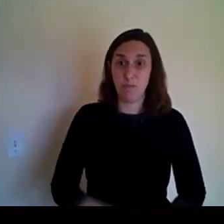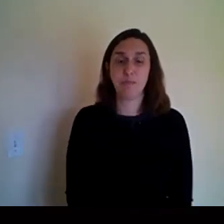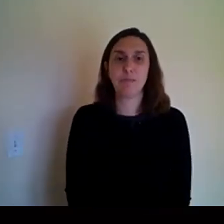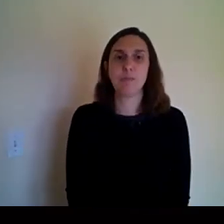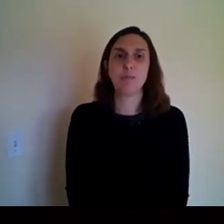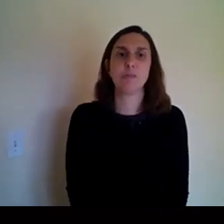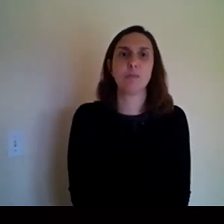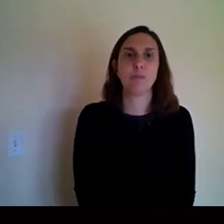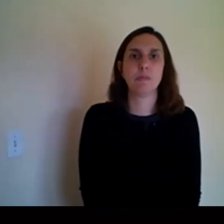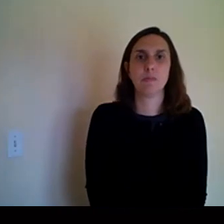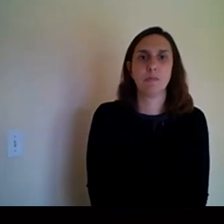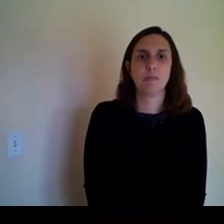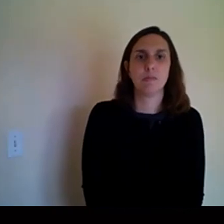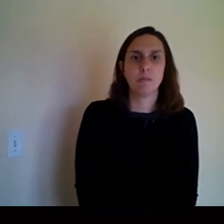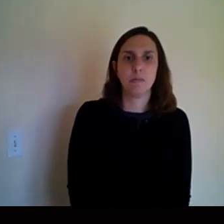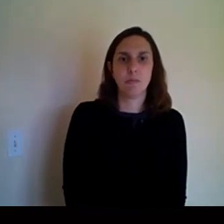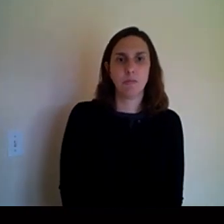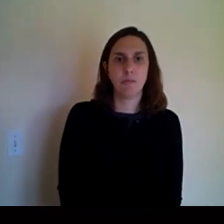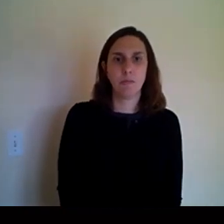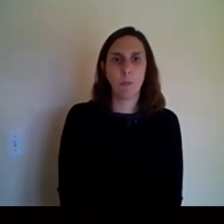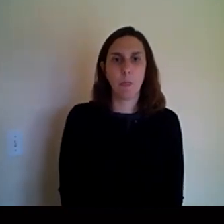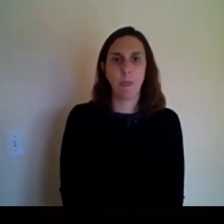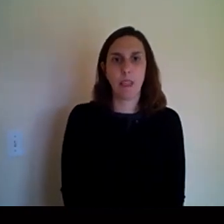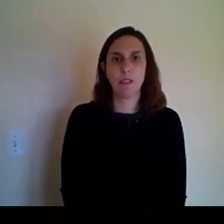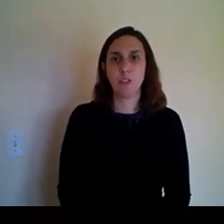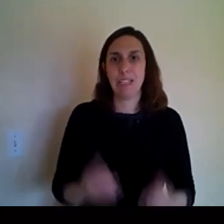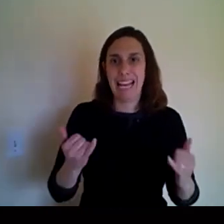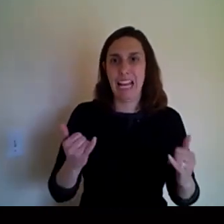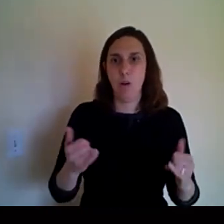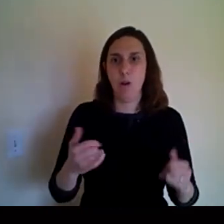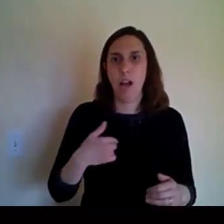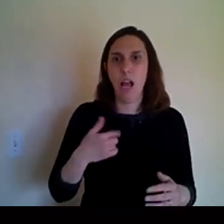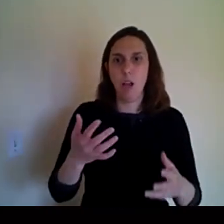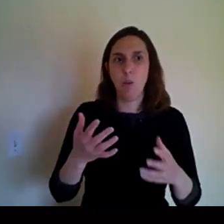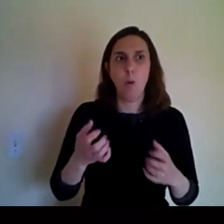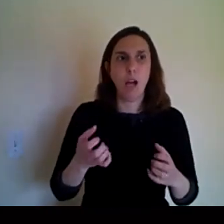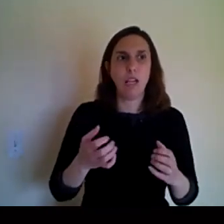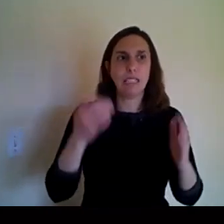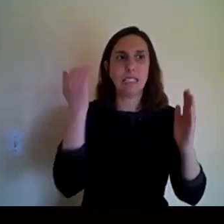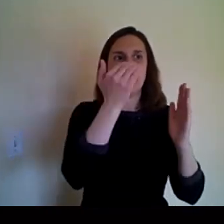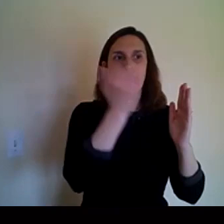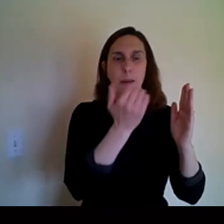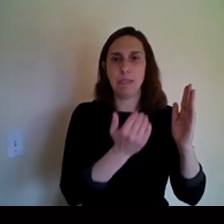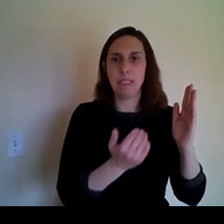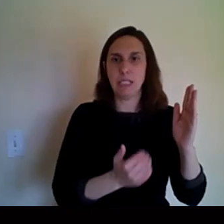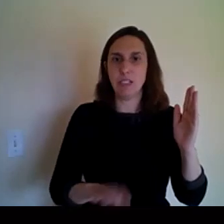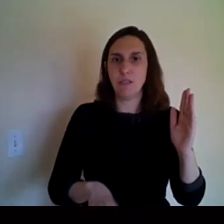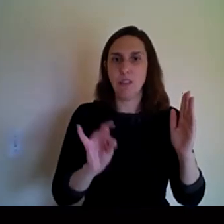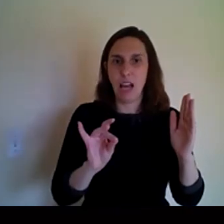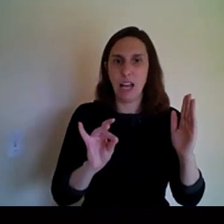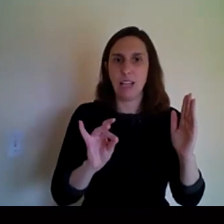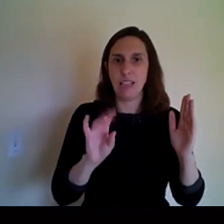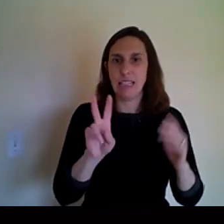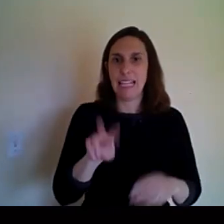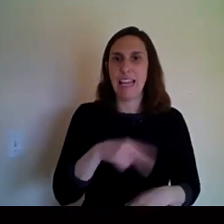All right, so I want steps to find the inverse. So the first thing we need to do is make